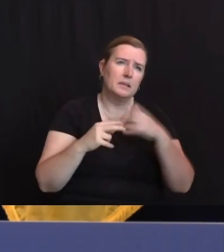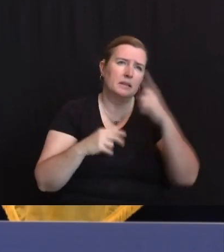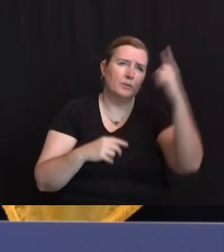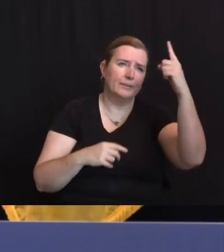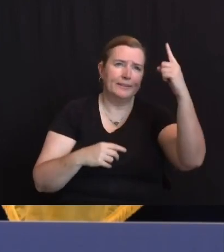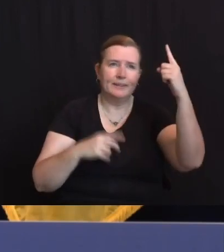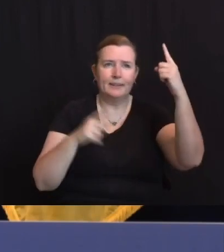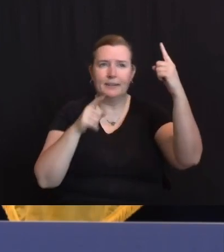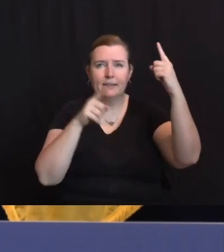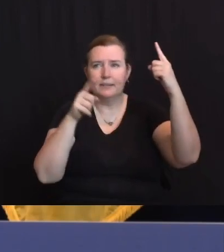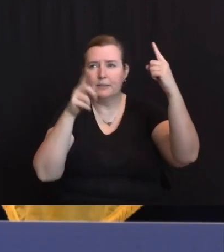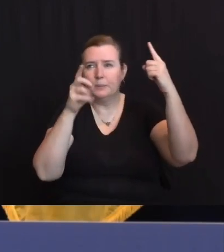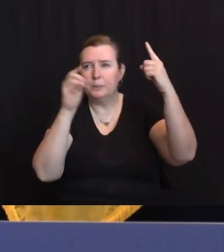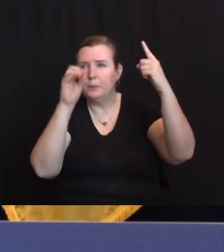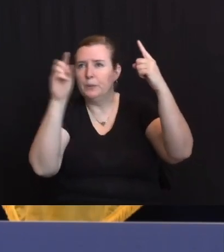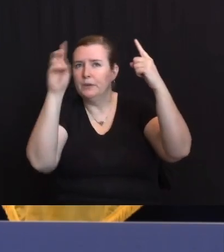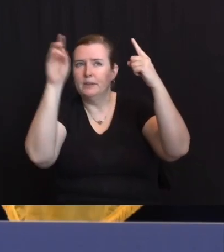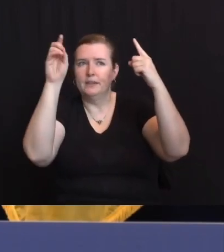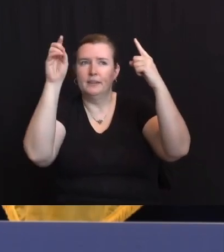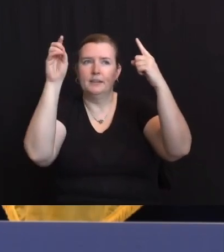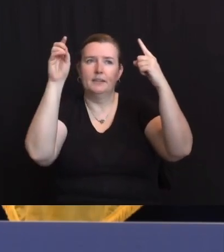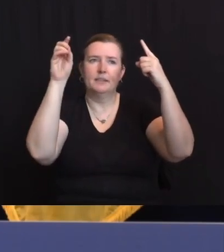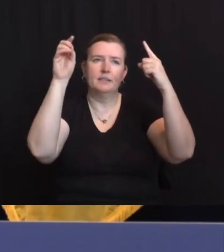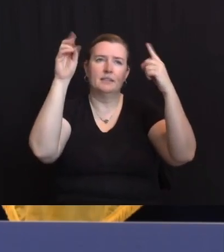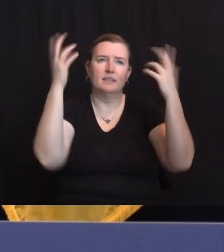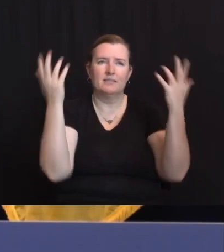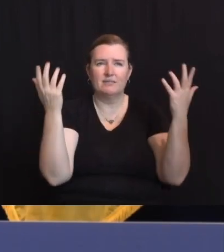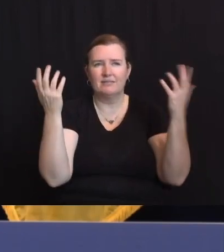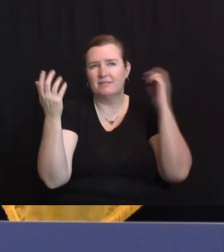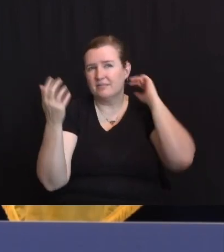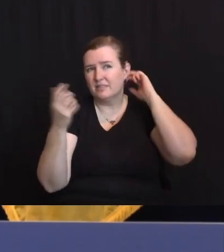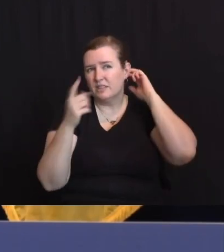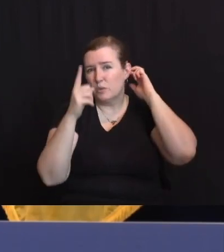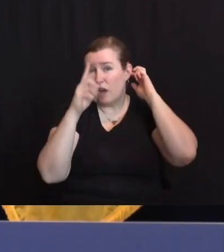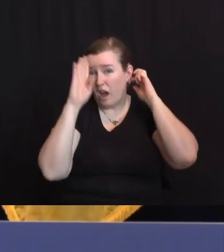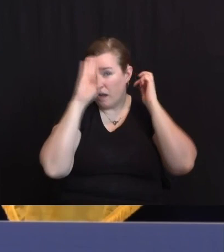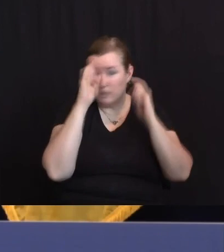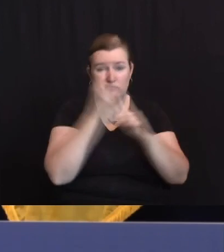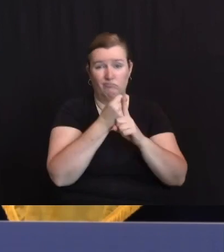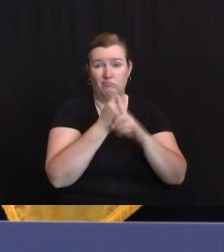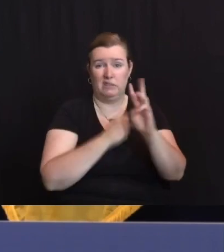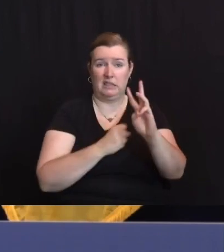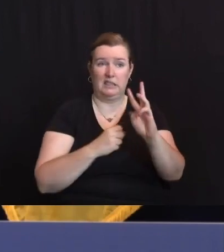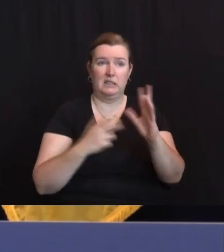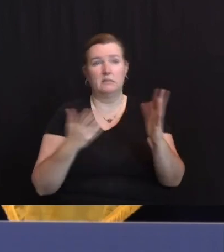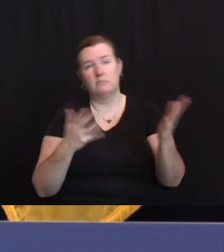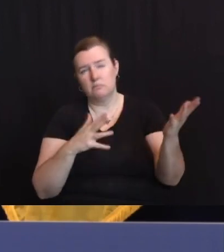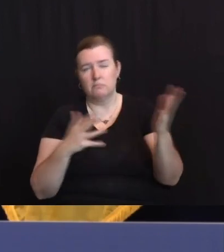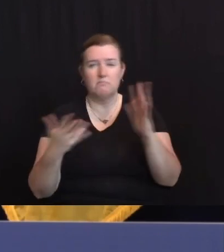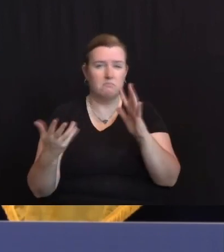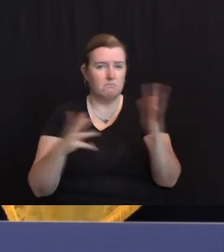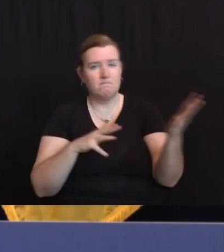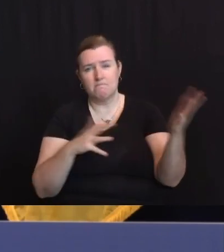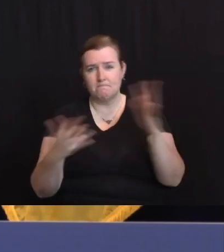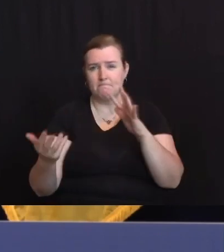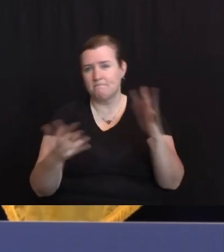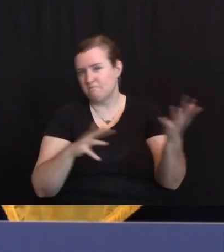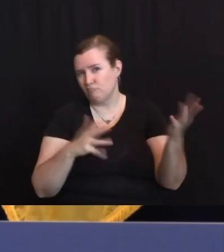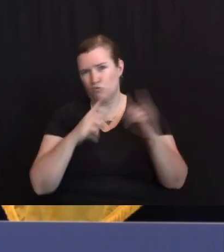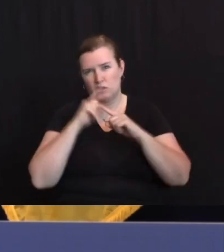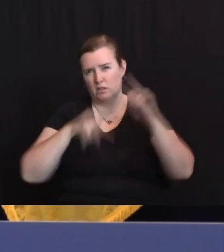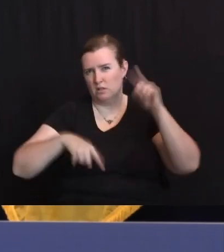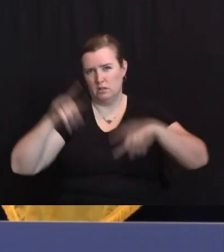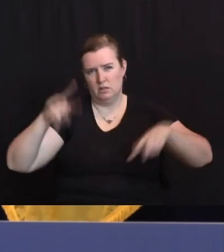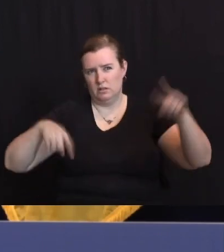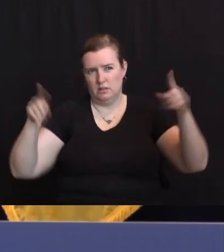average, one every 6 hospitals is losing somebody if you're losing folks at that rate. We still have, and this is the cumulative number, sir, so this is